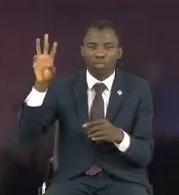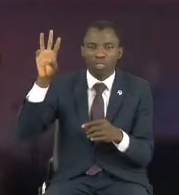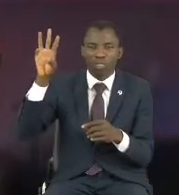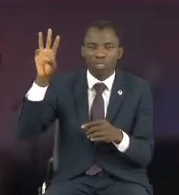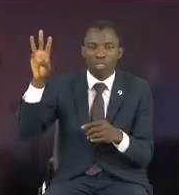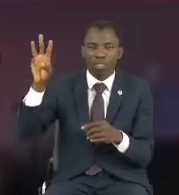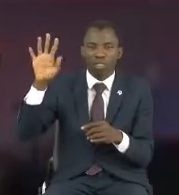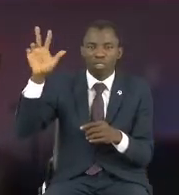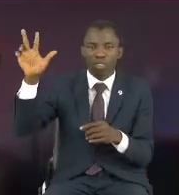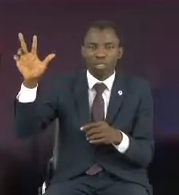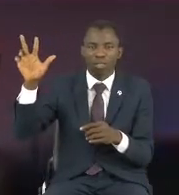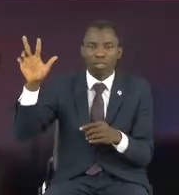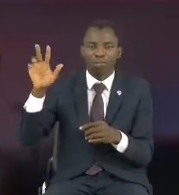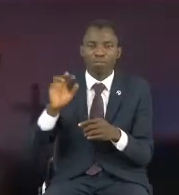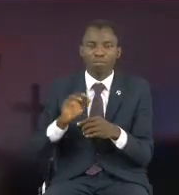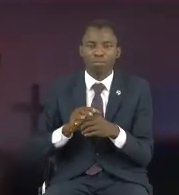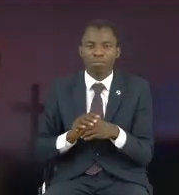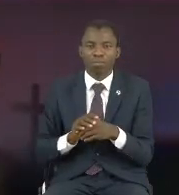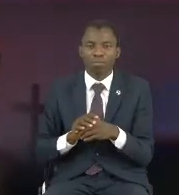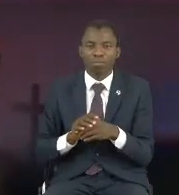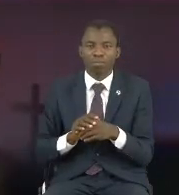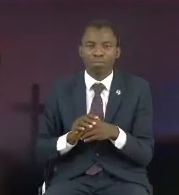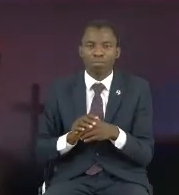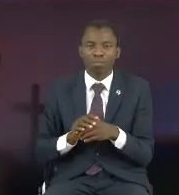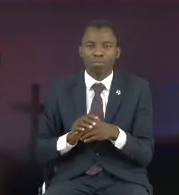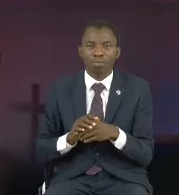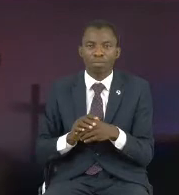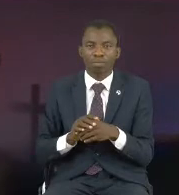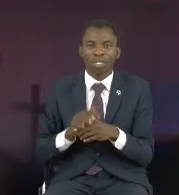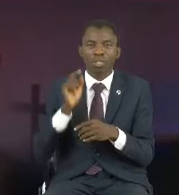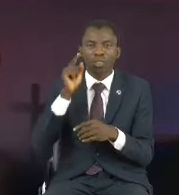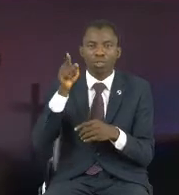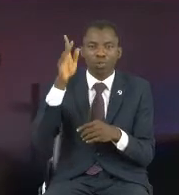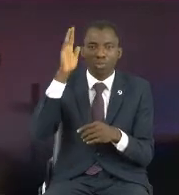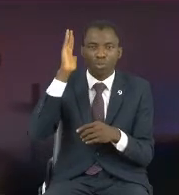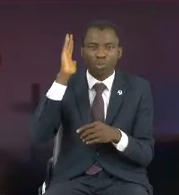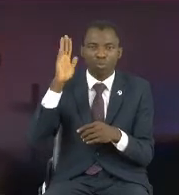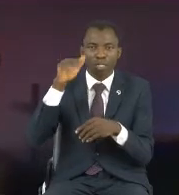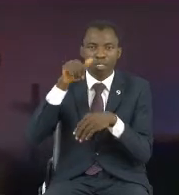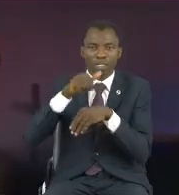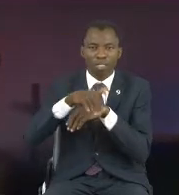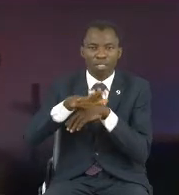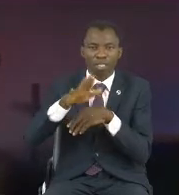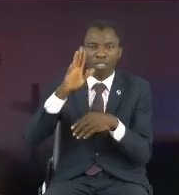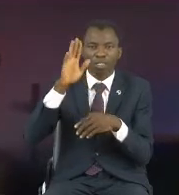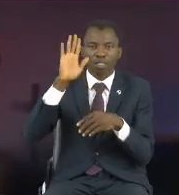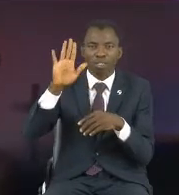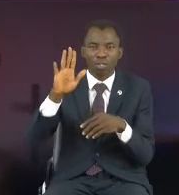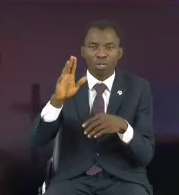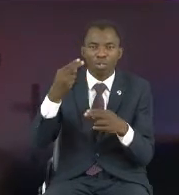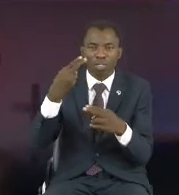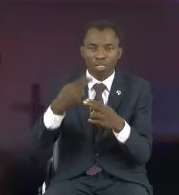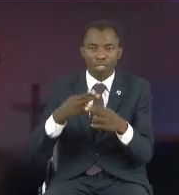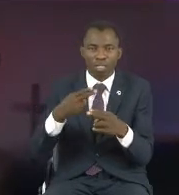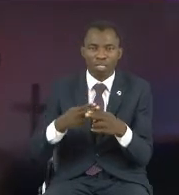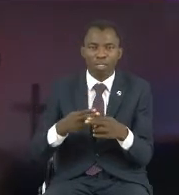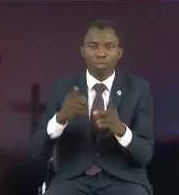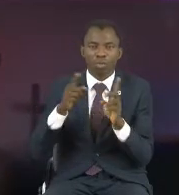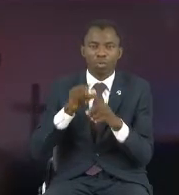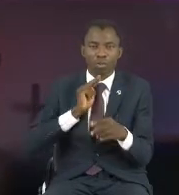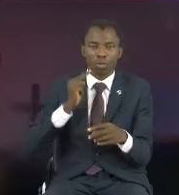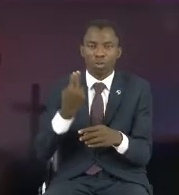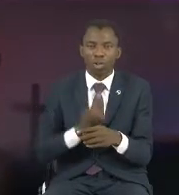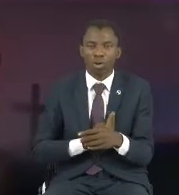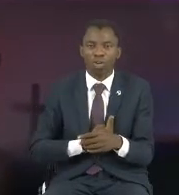+234 915 444 9263. And you send your particulars to us